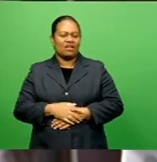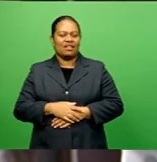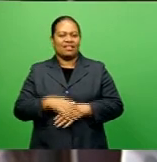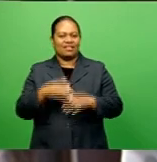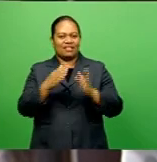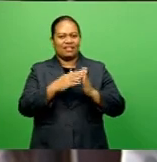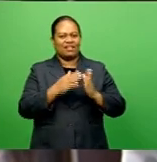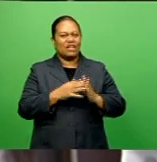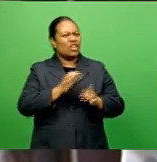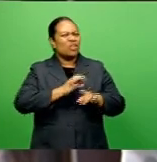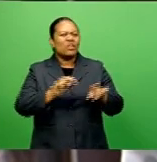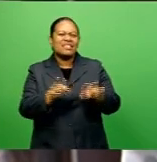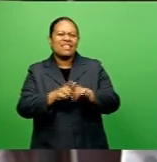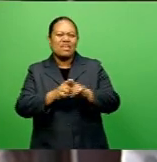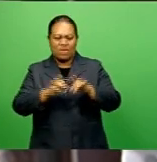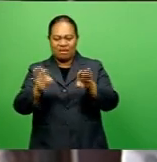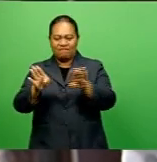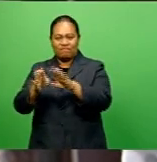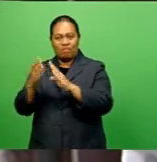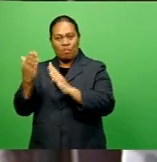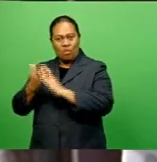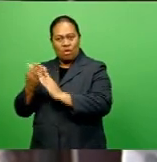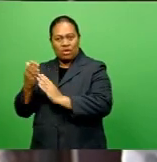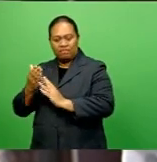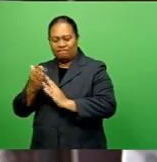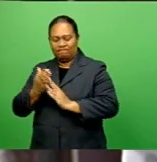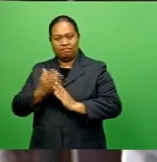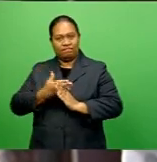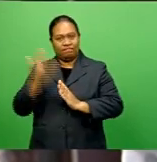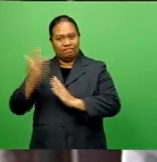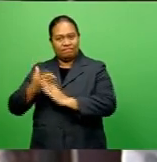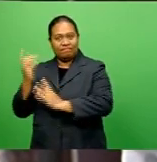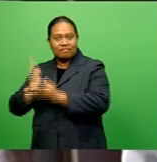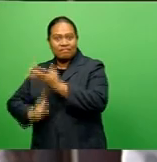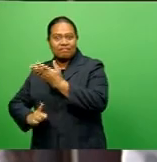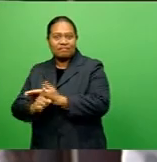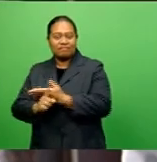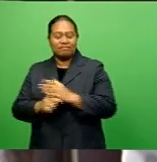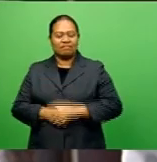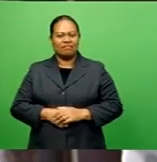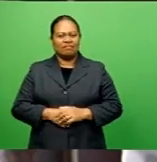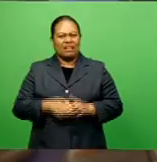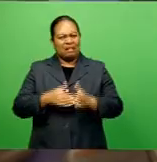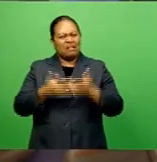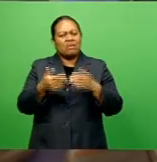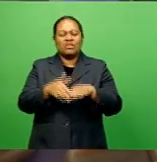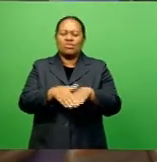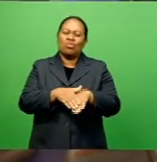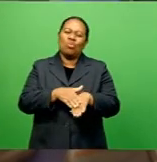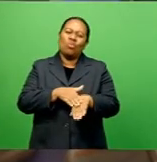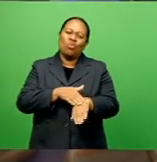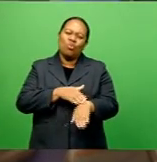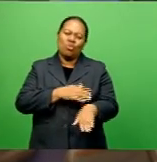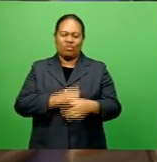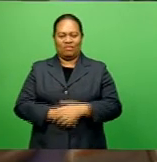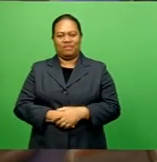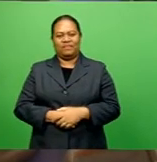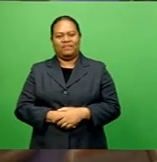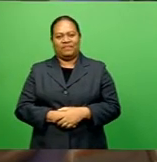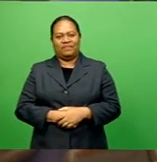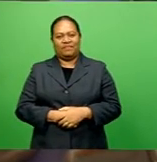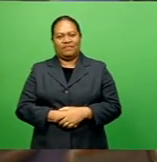borders open, you know. It's really slow, and like now, for about